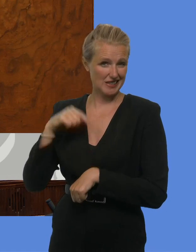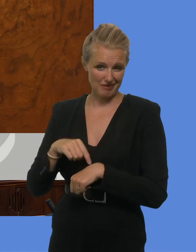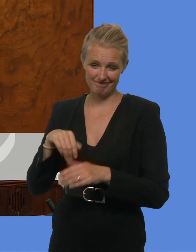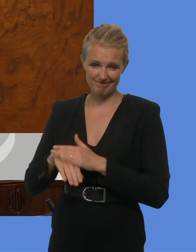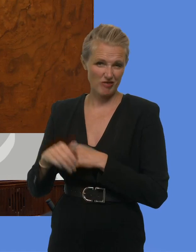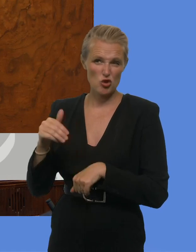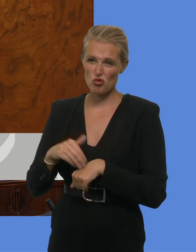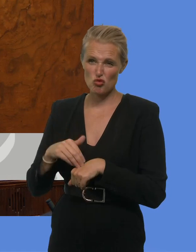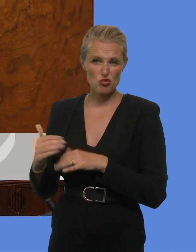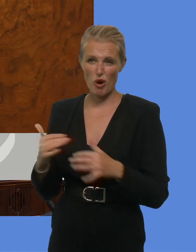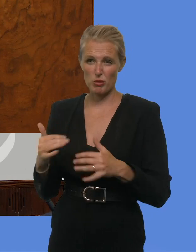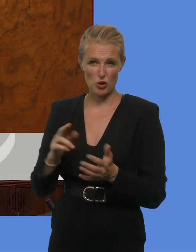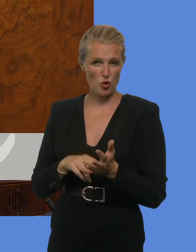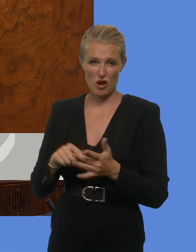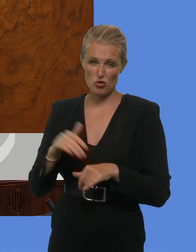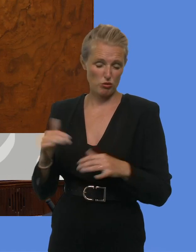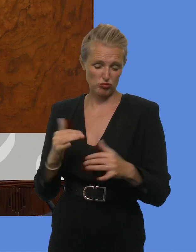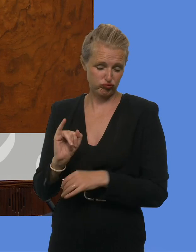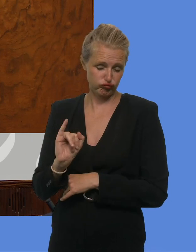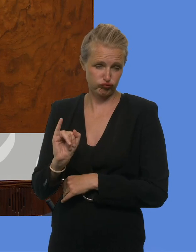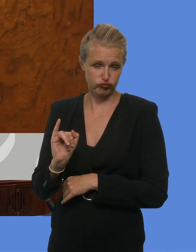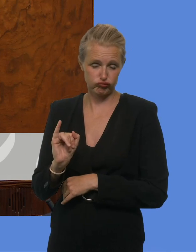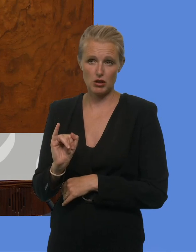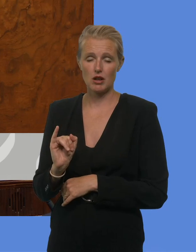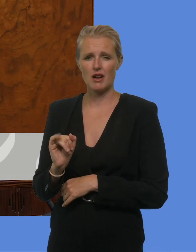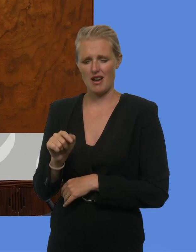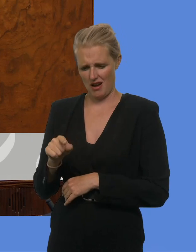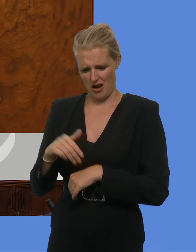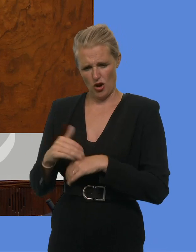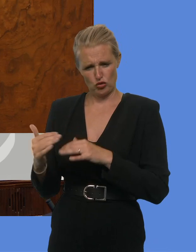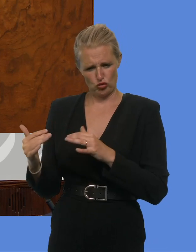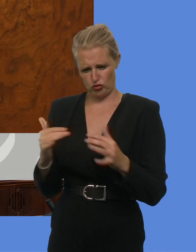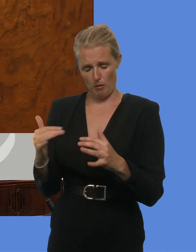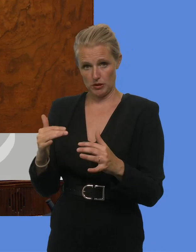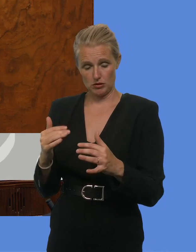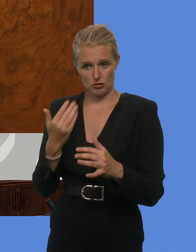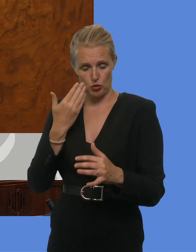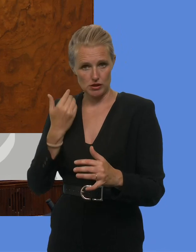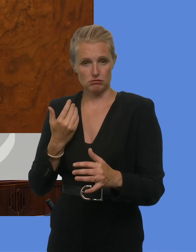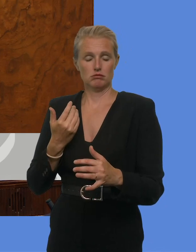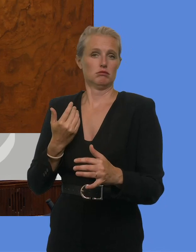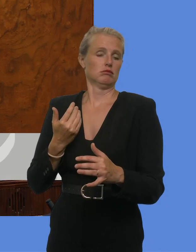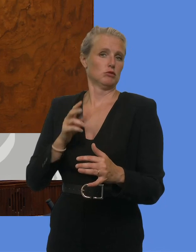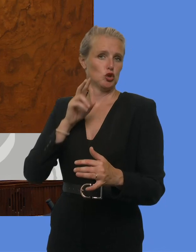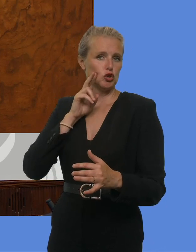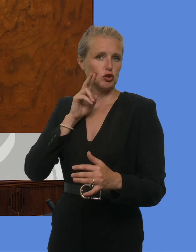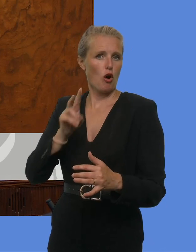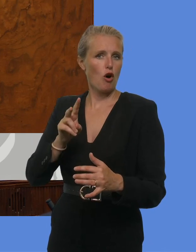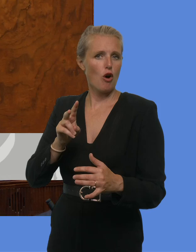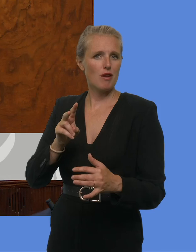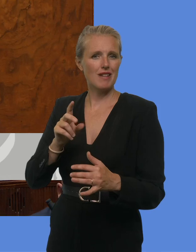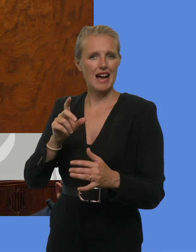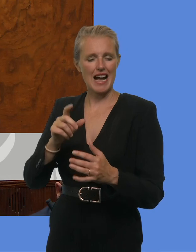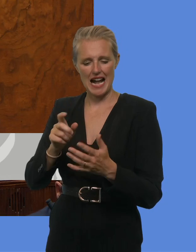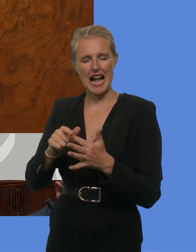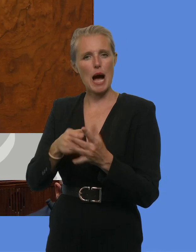barbarity of the Northern Ireland Troubles. Barbarity that was brought into sharp light recently when we seen the current dig for Captain Robert